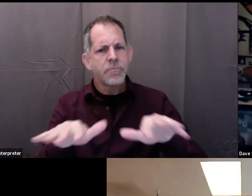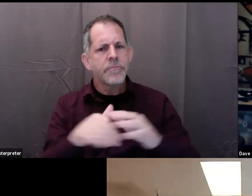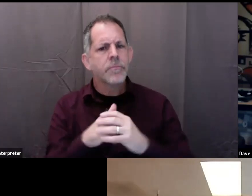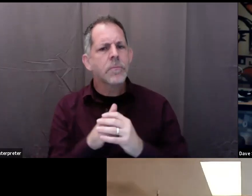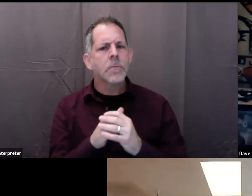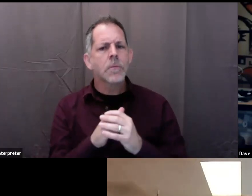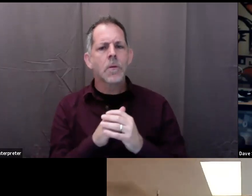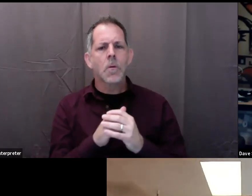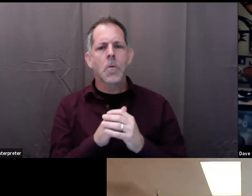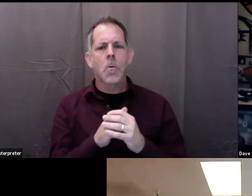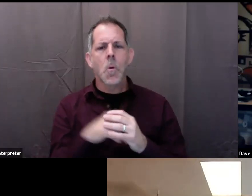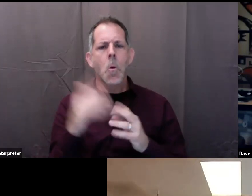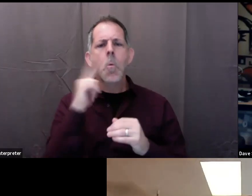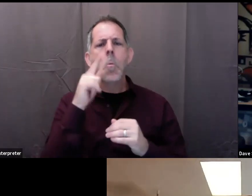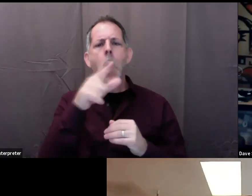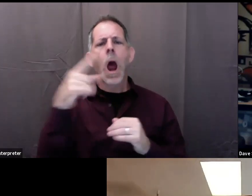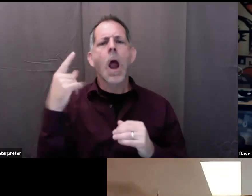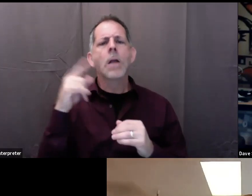Doctor?